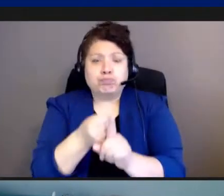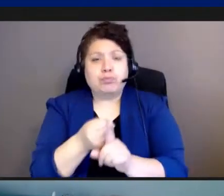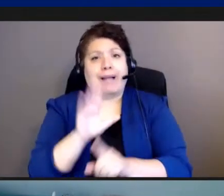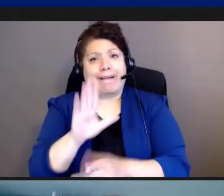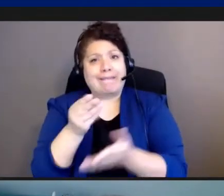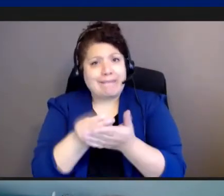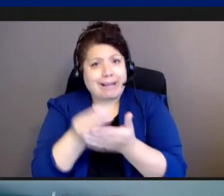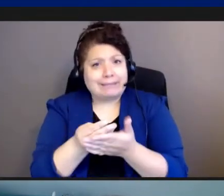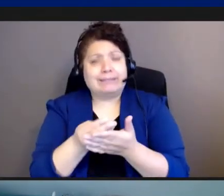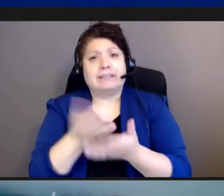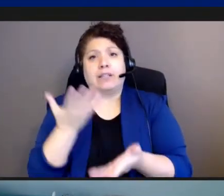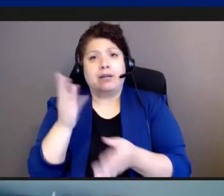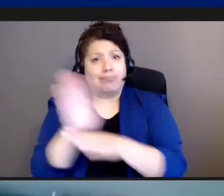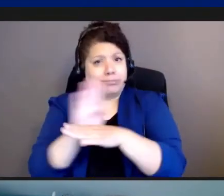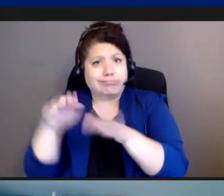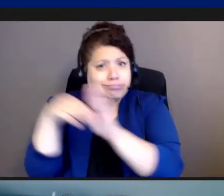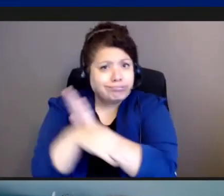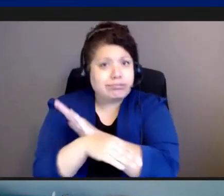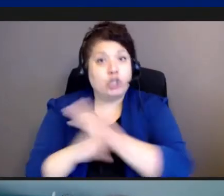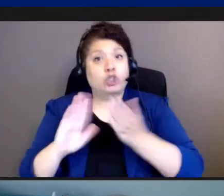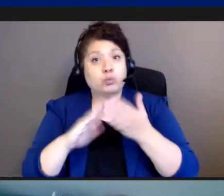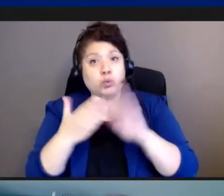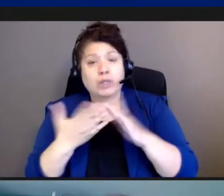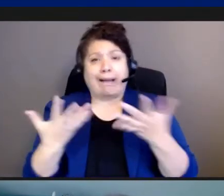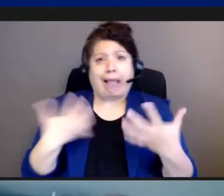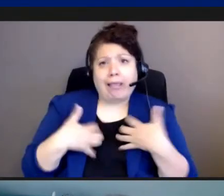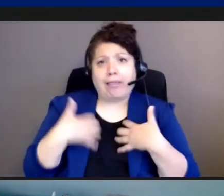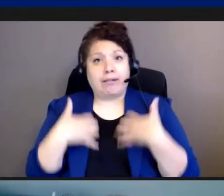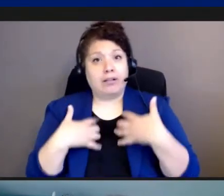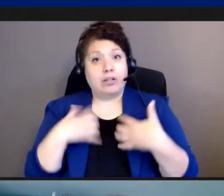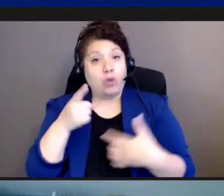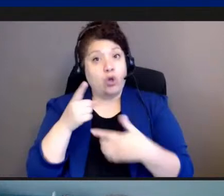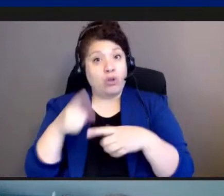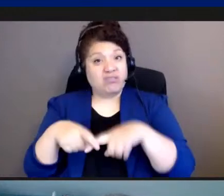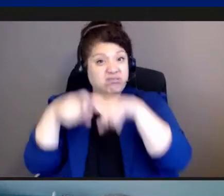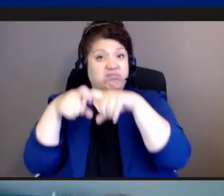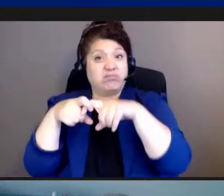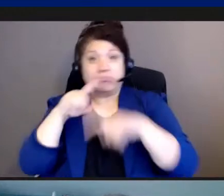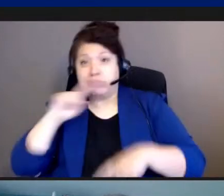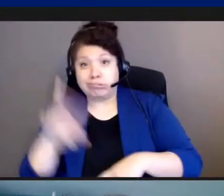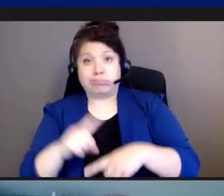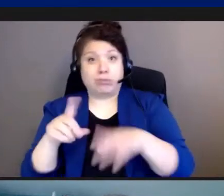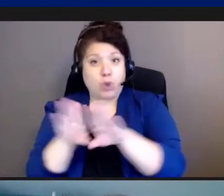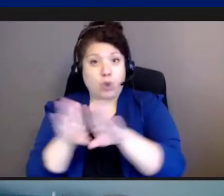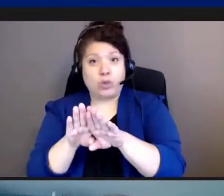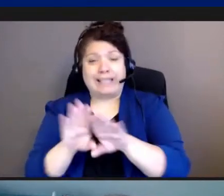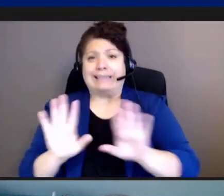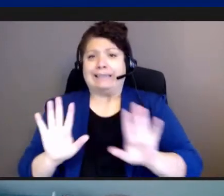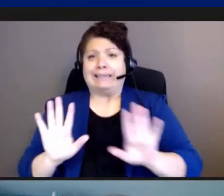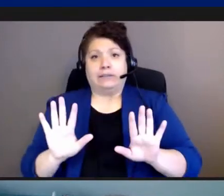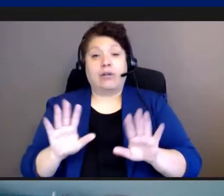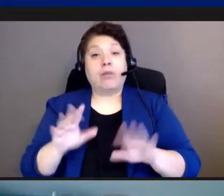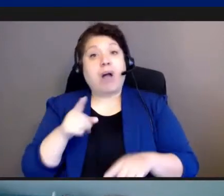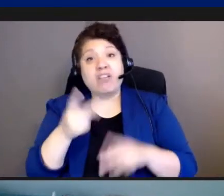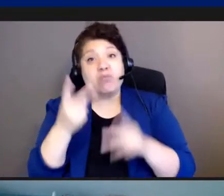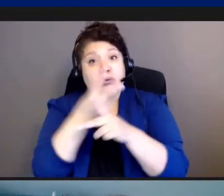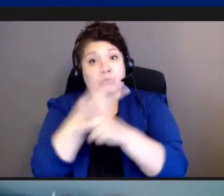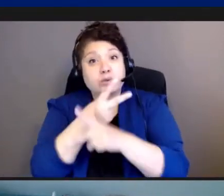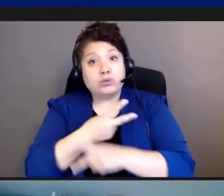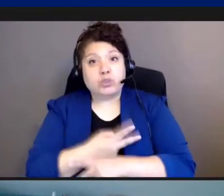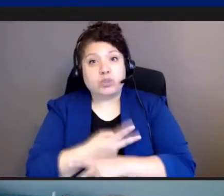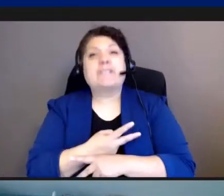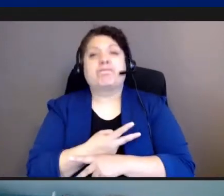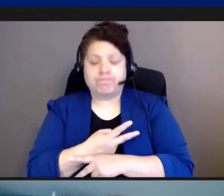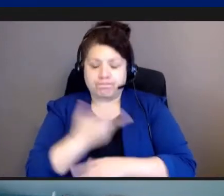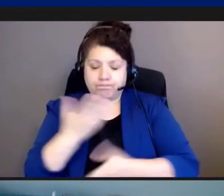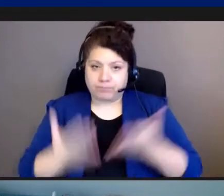community. Closures are the last resort. But if we continue down this path, it may have to come to that, as we've seen in other